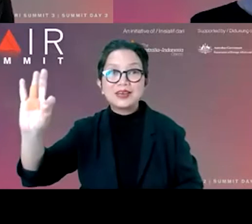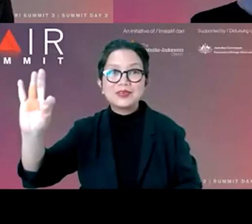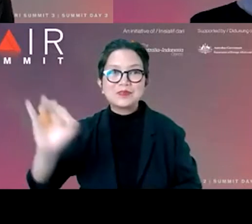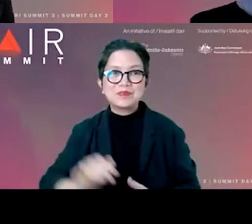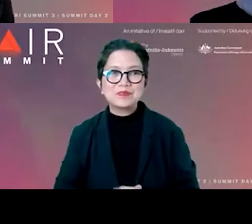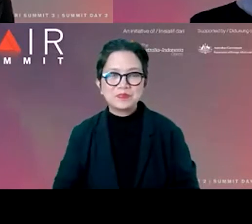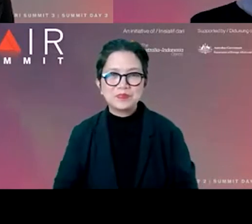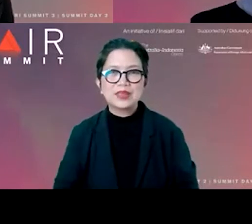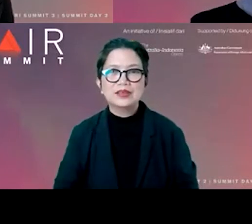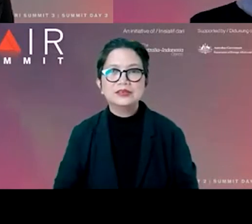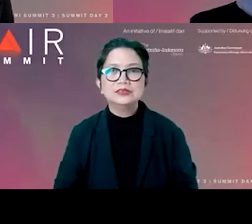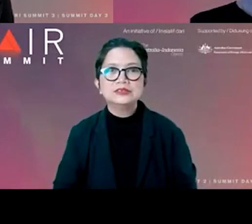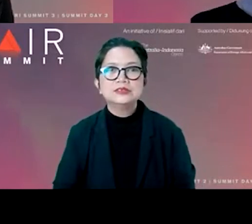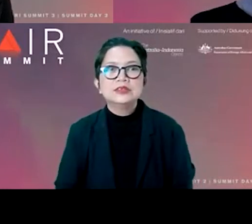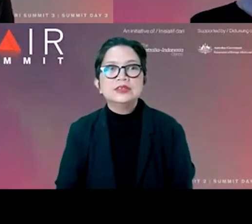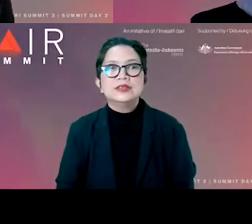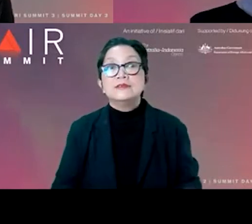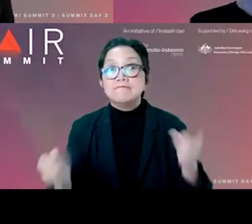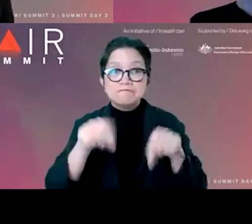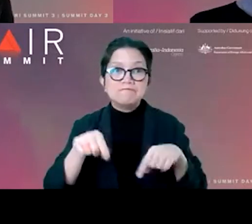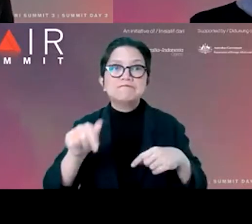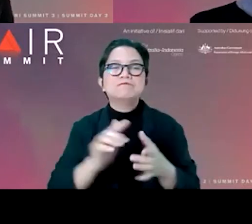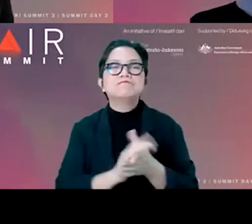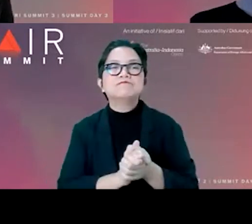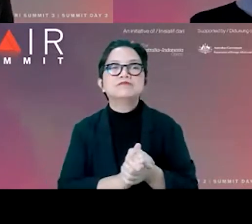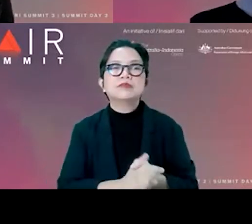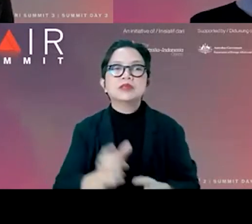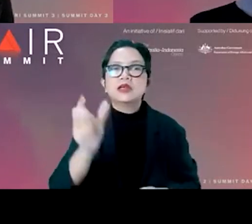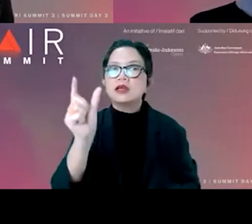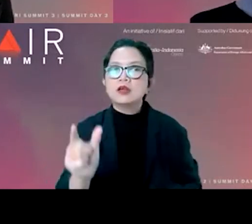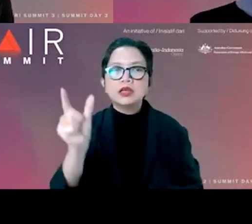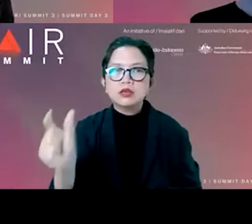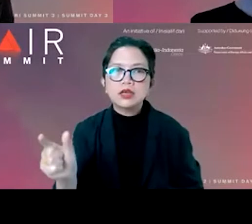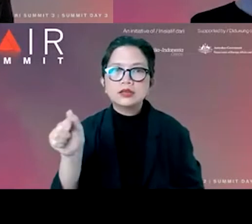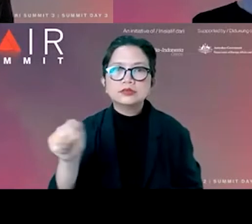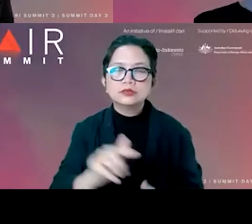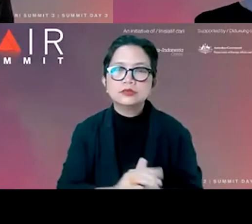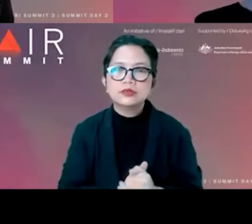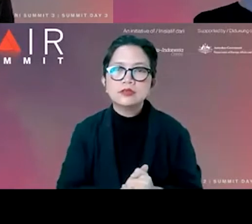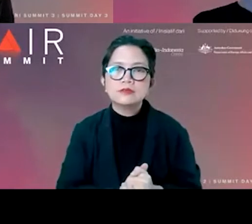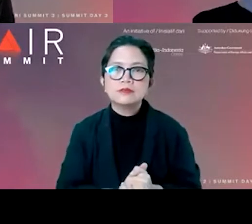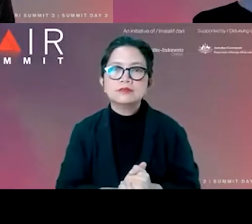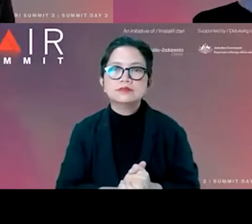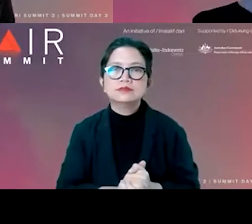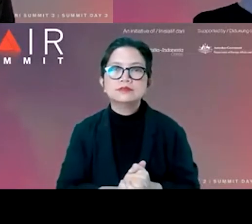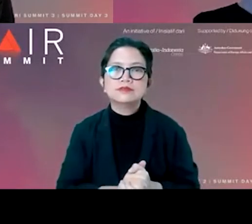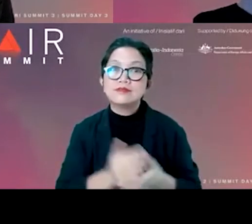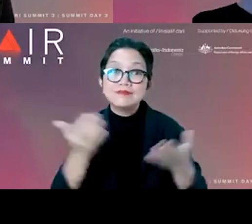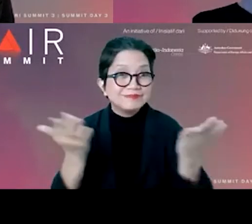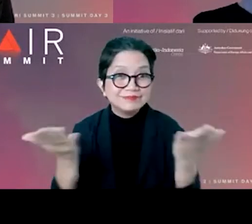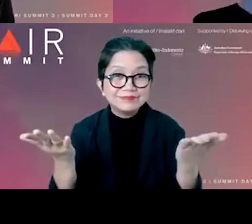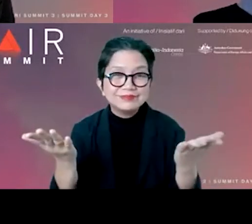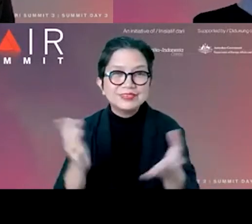So people are being called the sort of the COVID-19 schooling. And I think what's the ramifications of